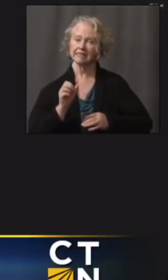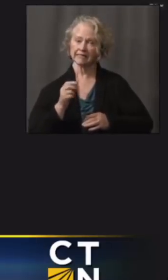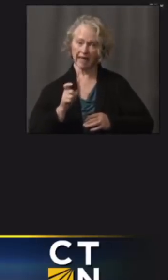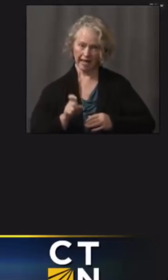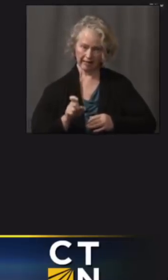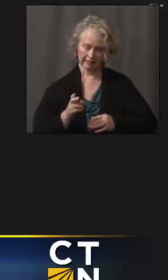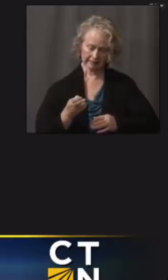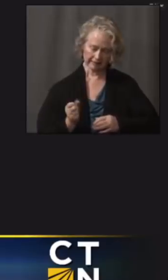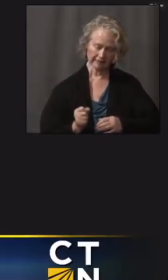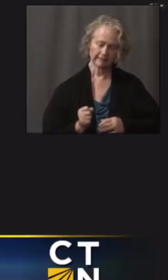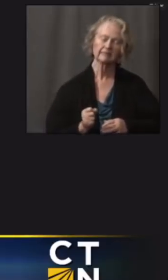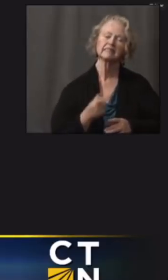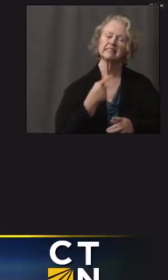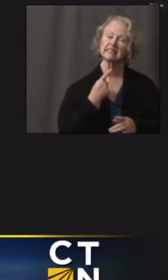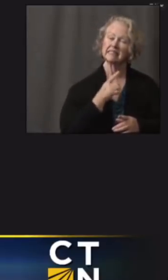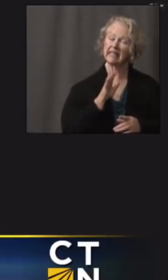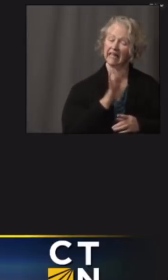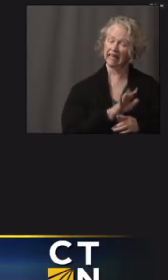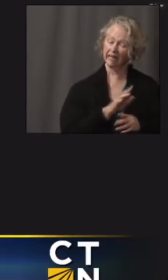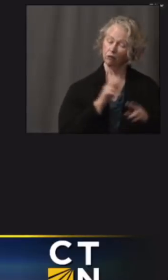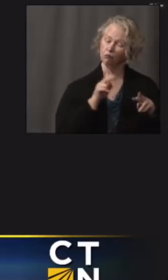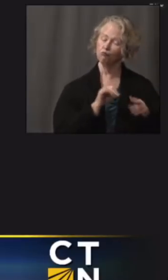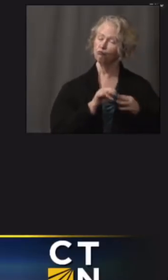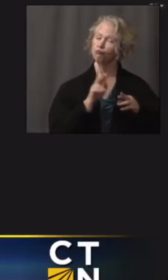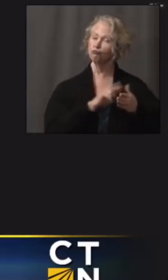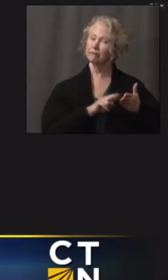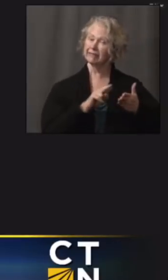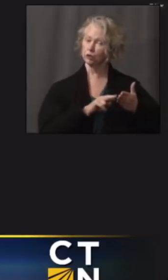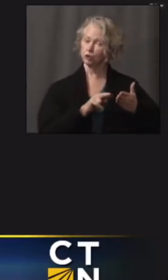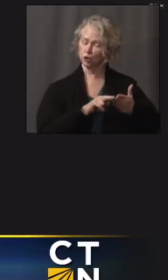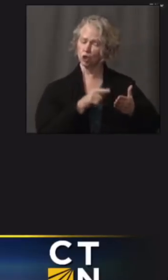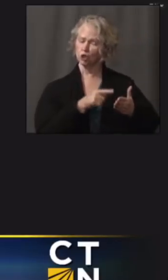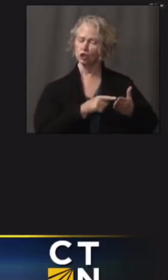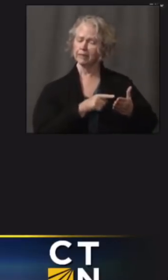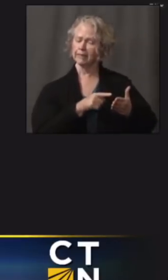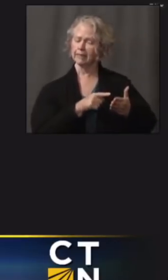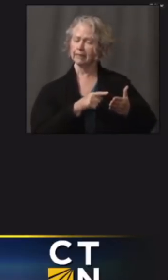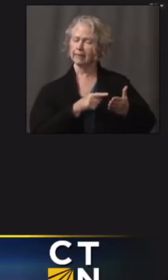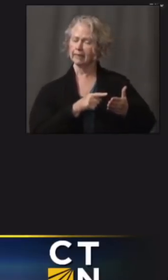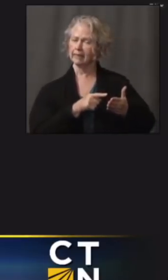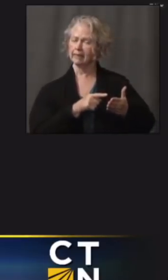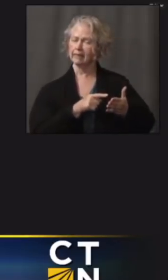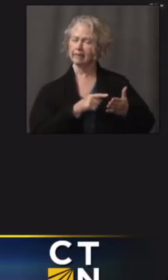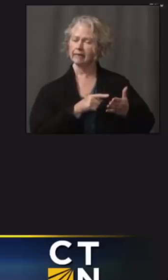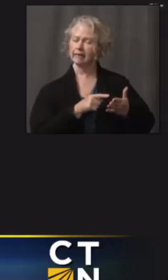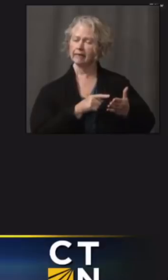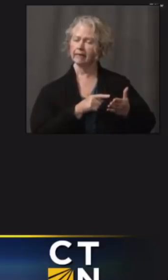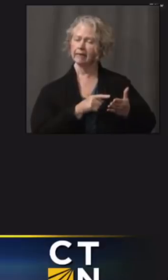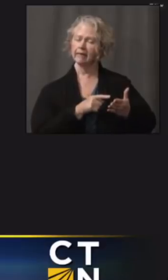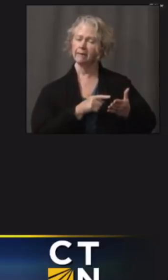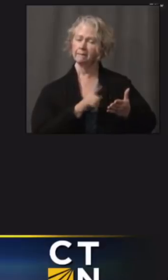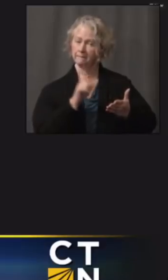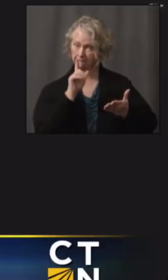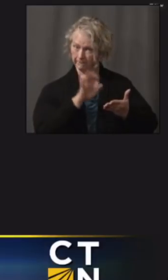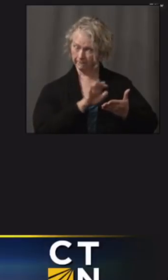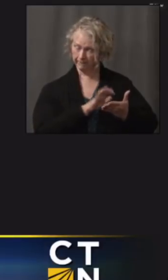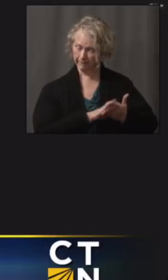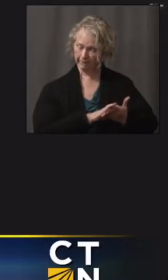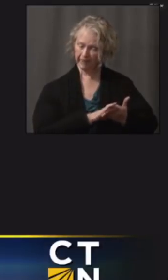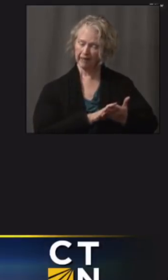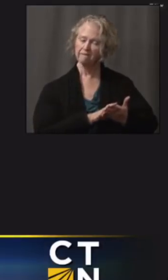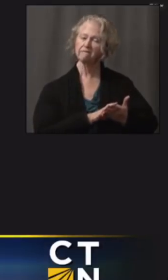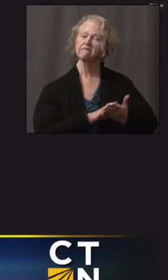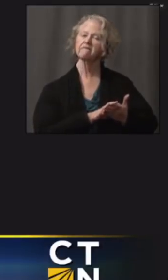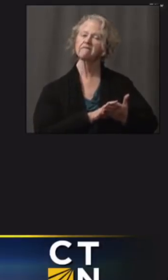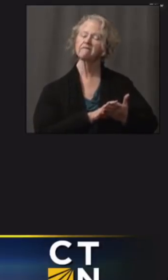on research, it was his belief that, and researchers' belief that there would